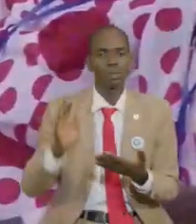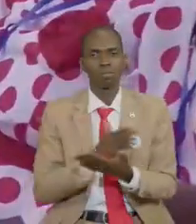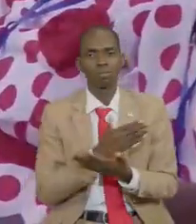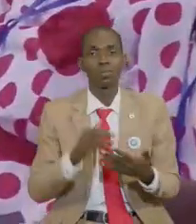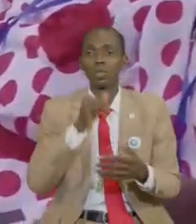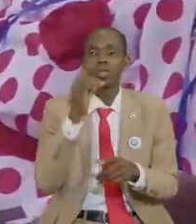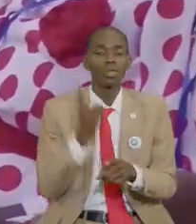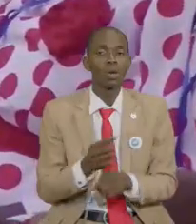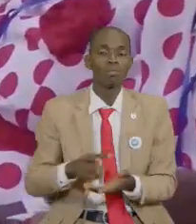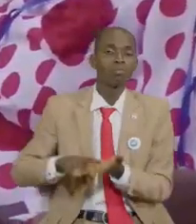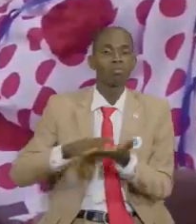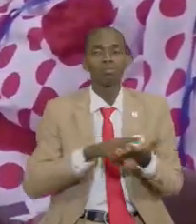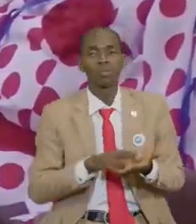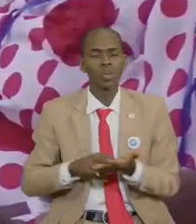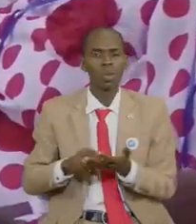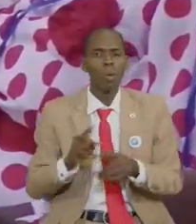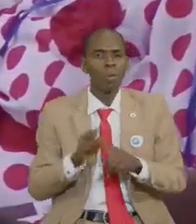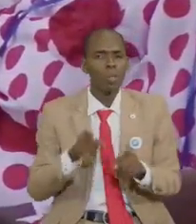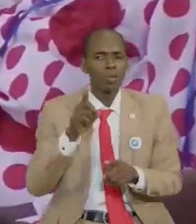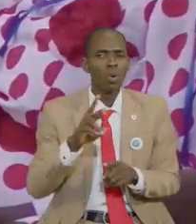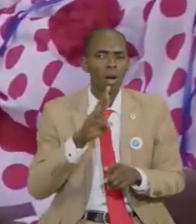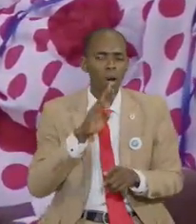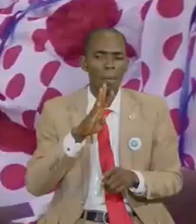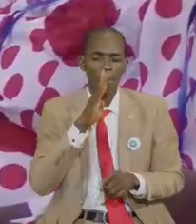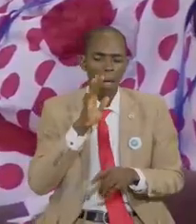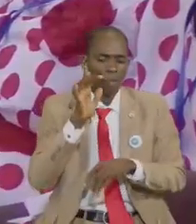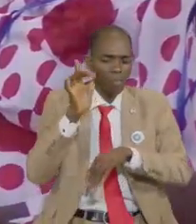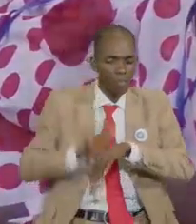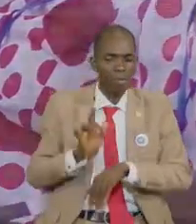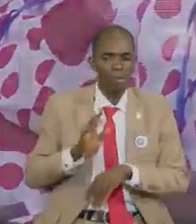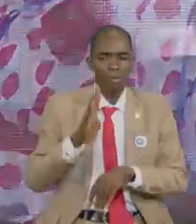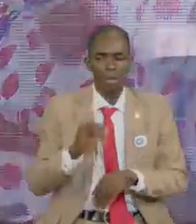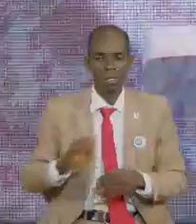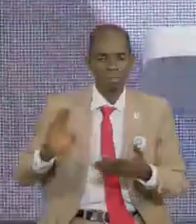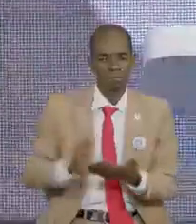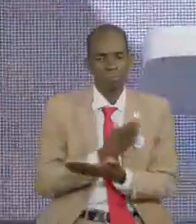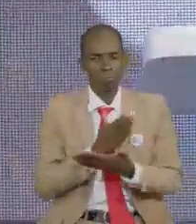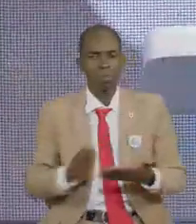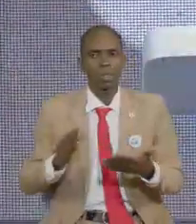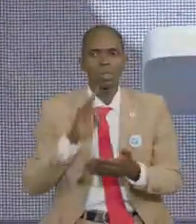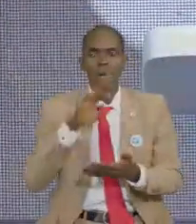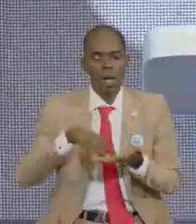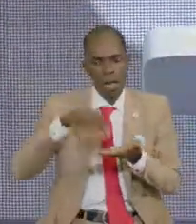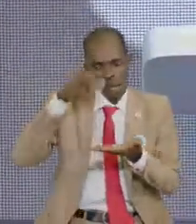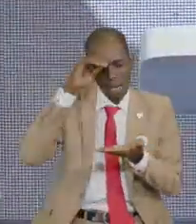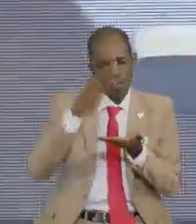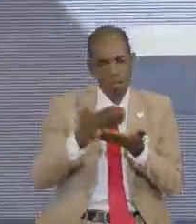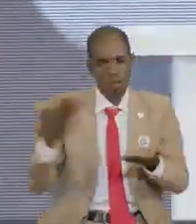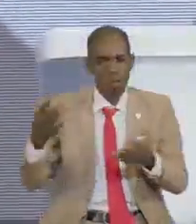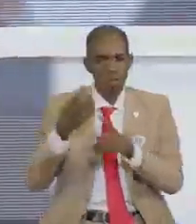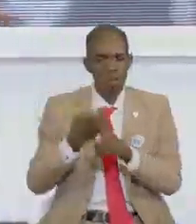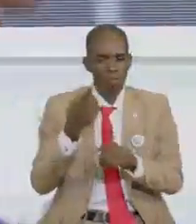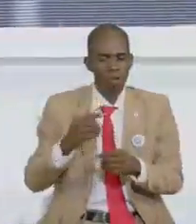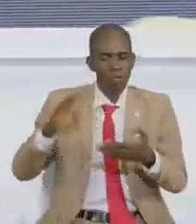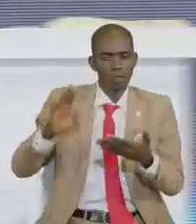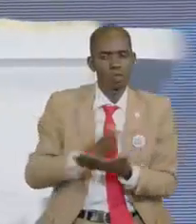to the song, you are being taught by the song, and you are learning something by the song, and you